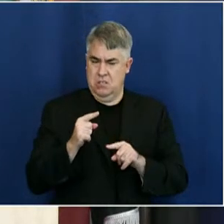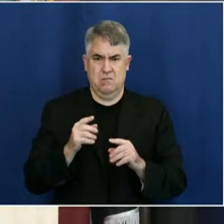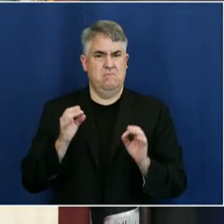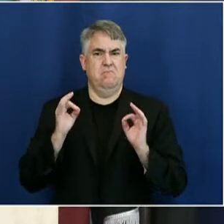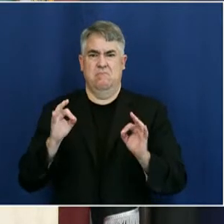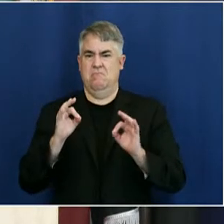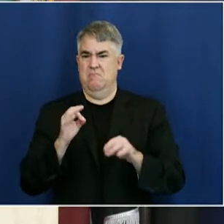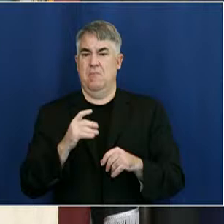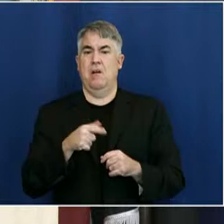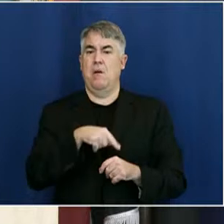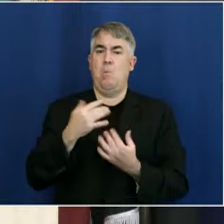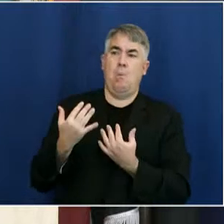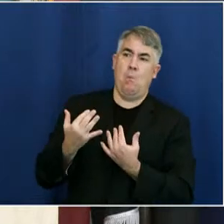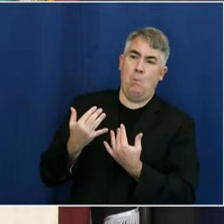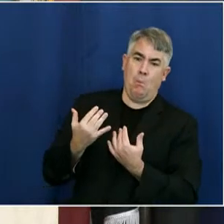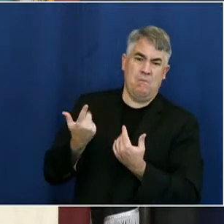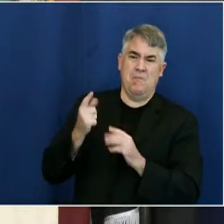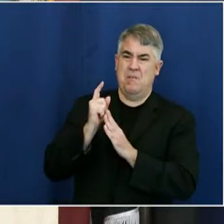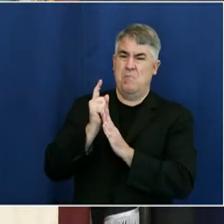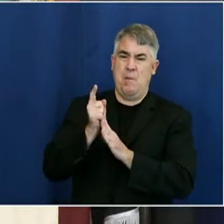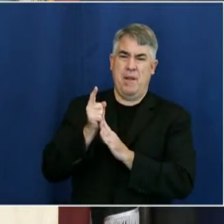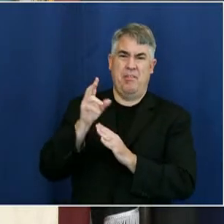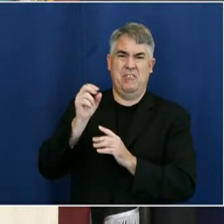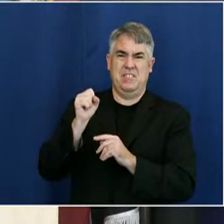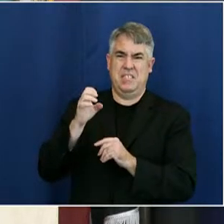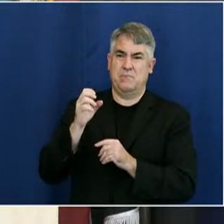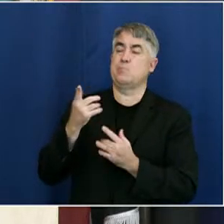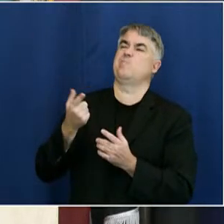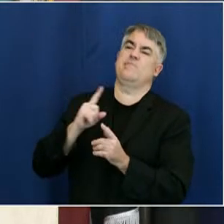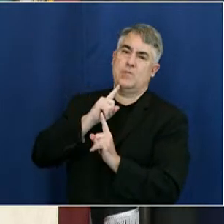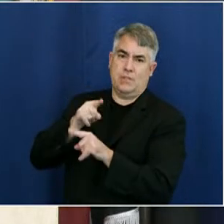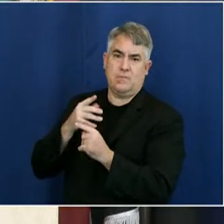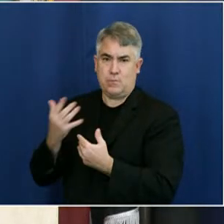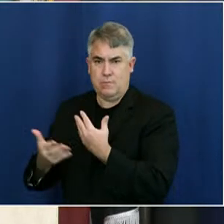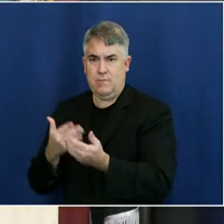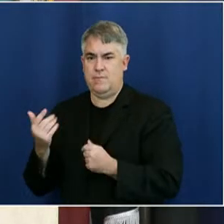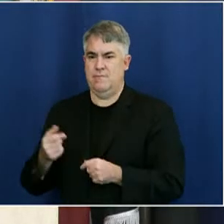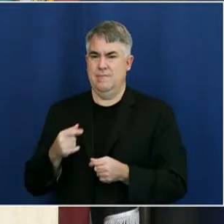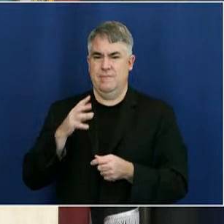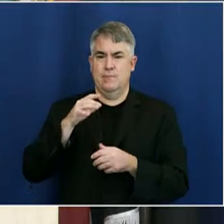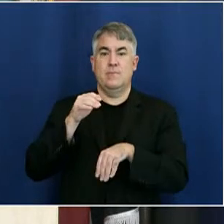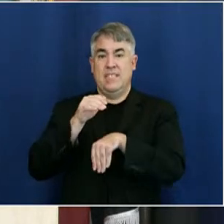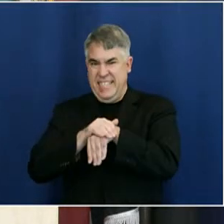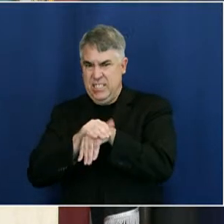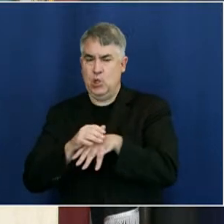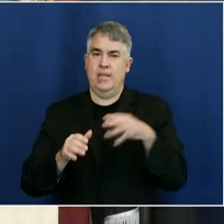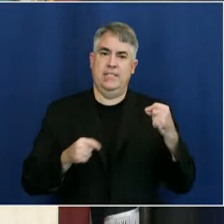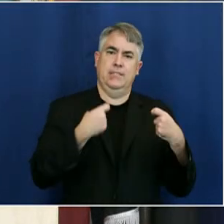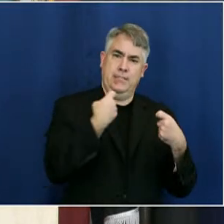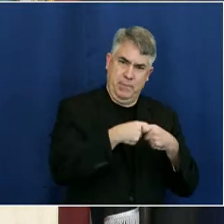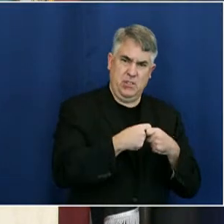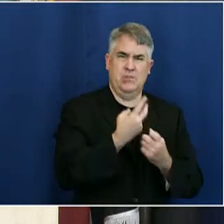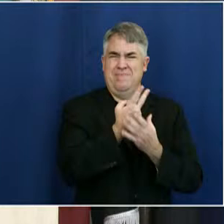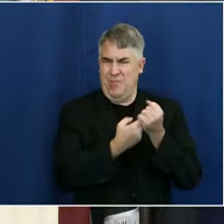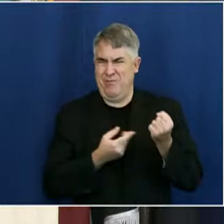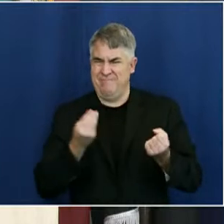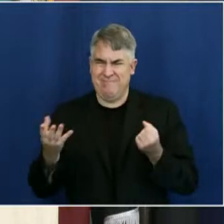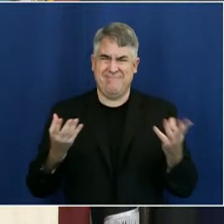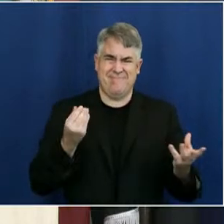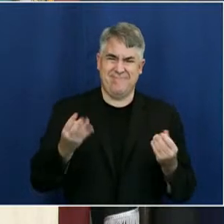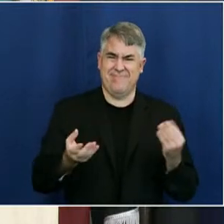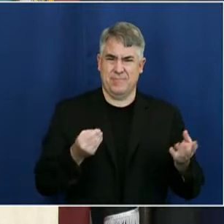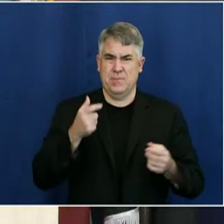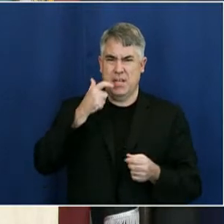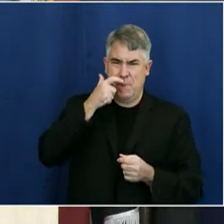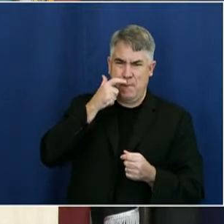time of 1 minute and 31 seconds. That includes both English and Spanish speakers, and again, these folks were plugged in and